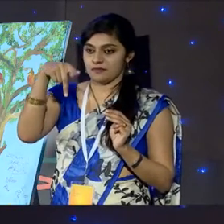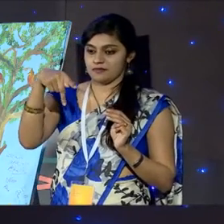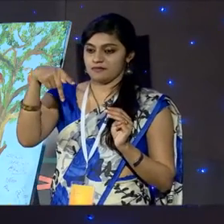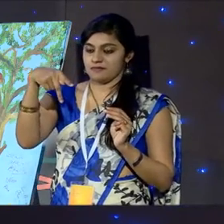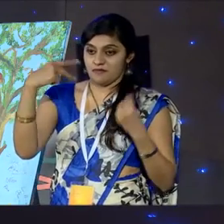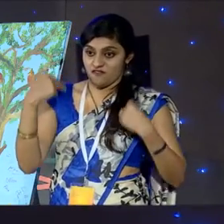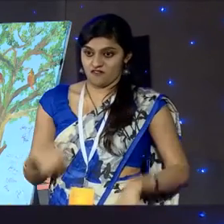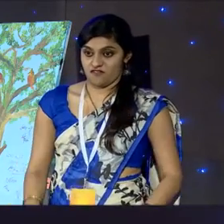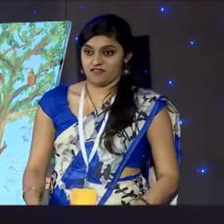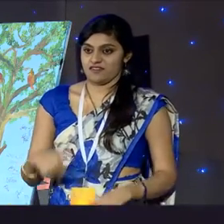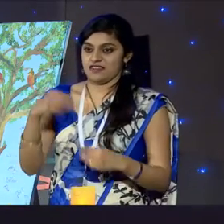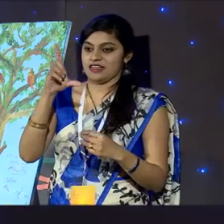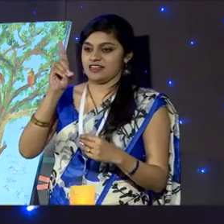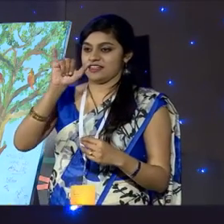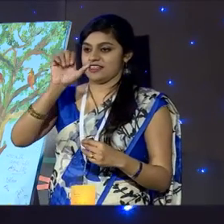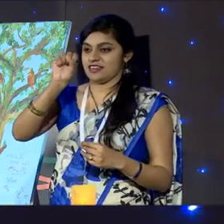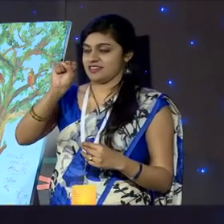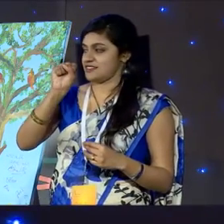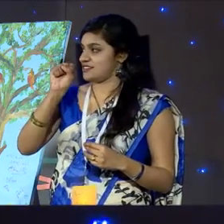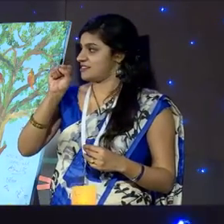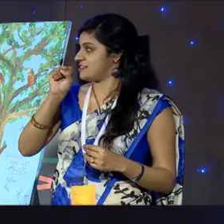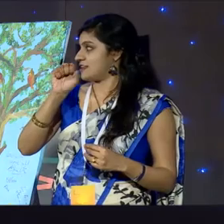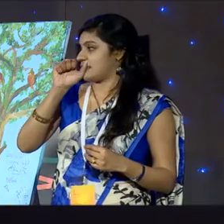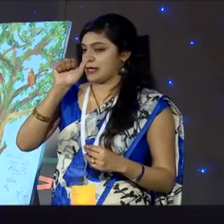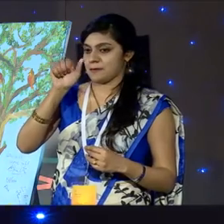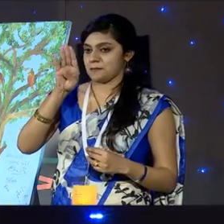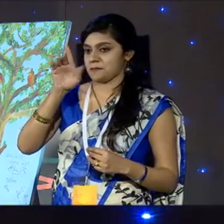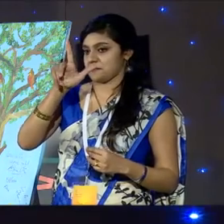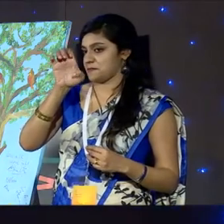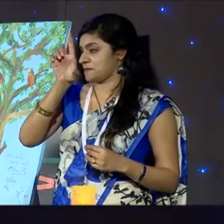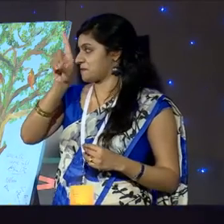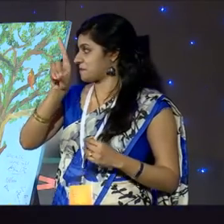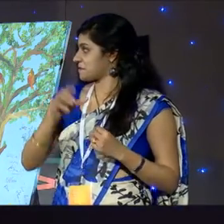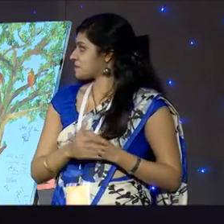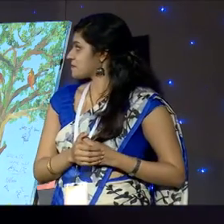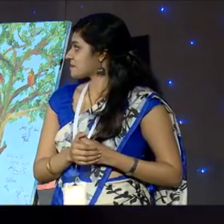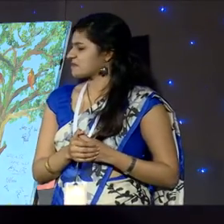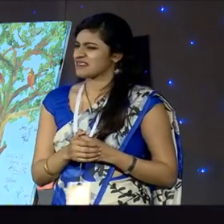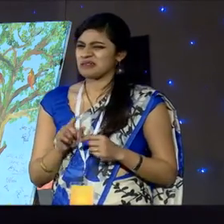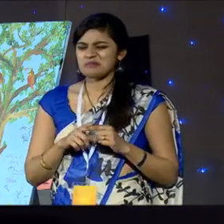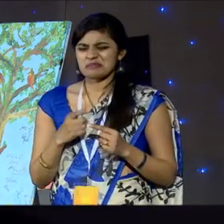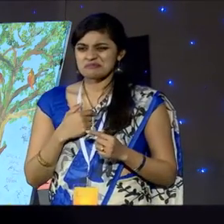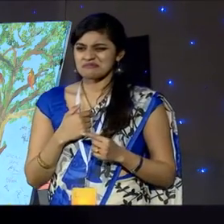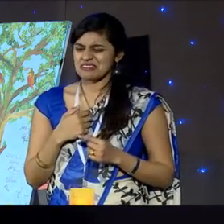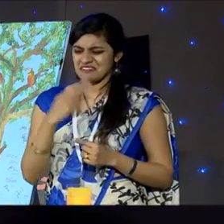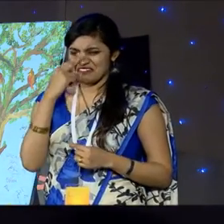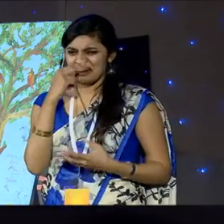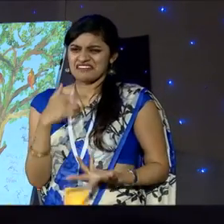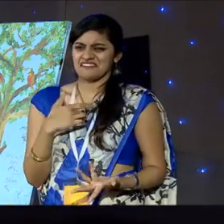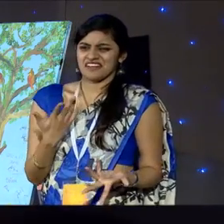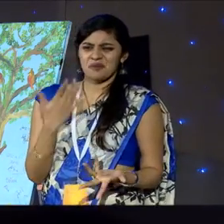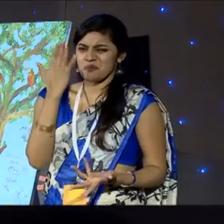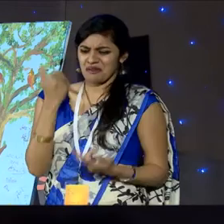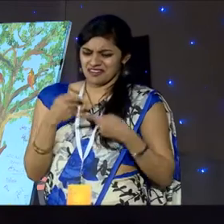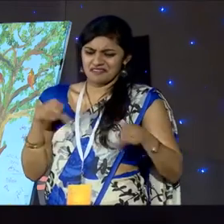Yeah. I do not even want to get to other terms. Funny terms, right? Why the label? See, there's so many